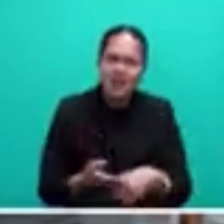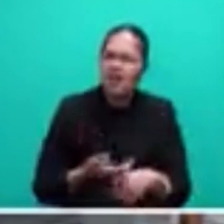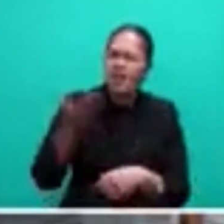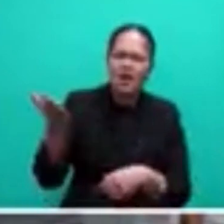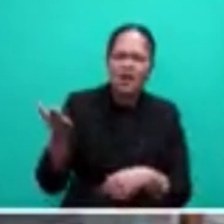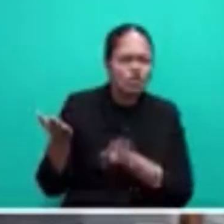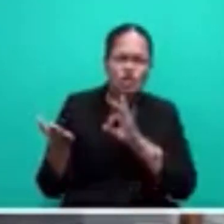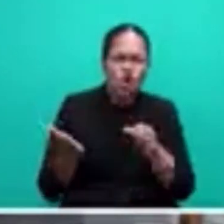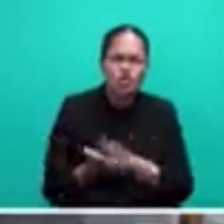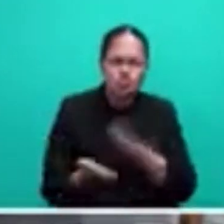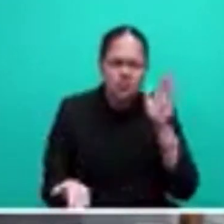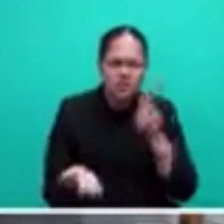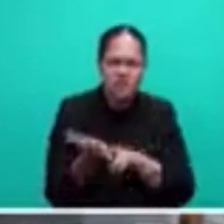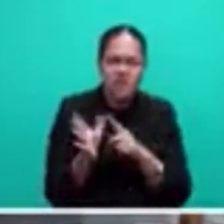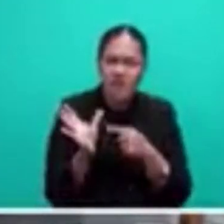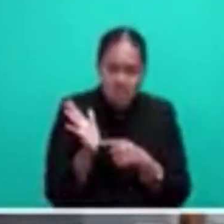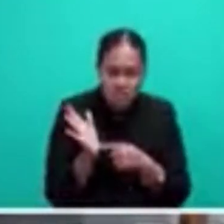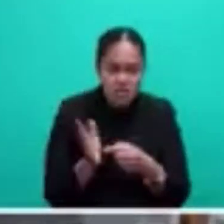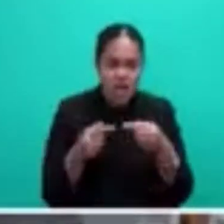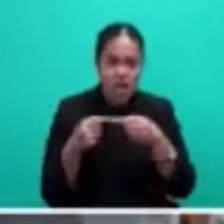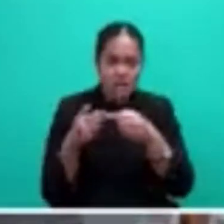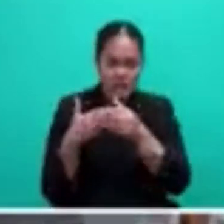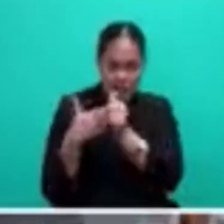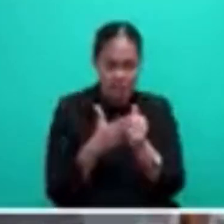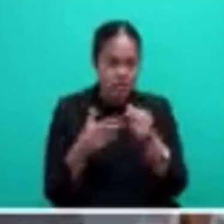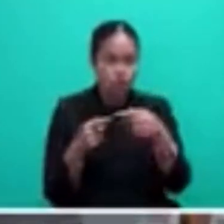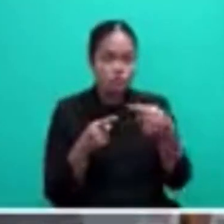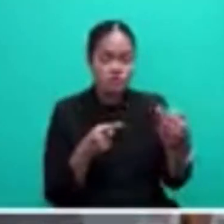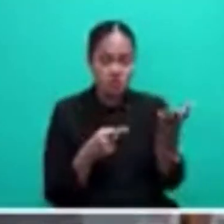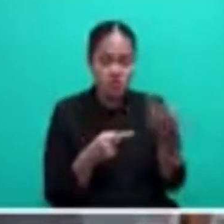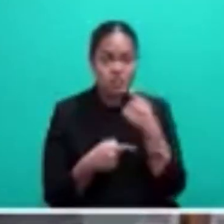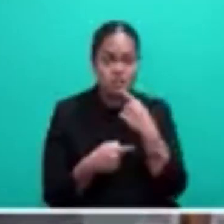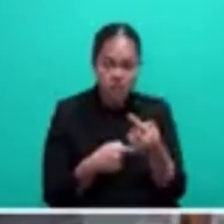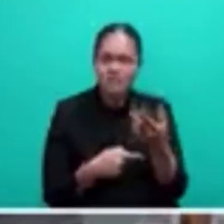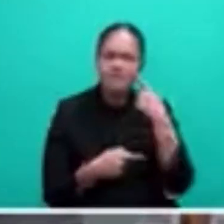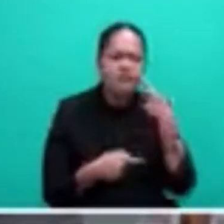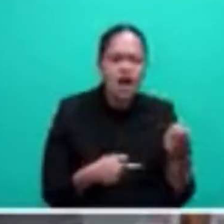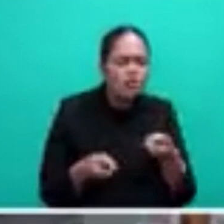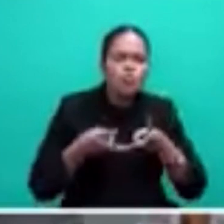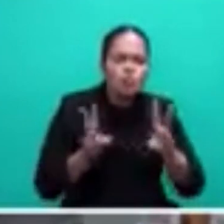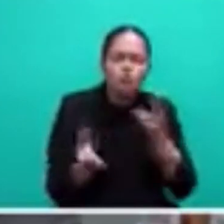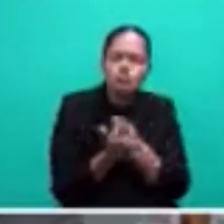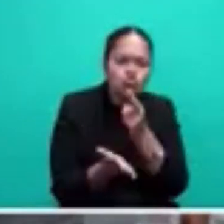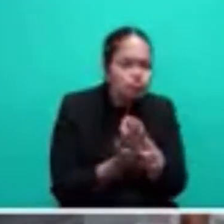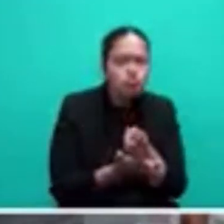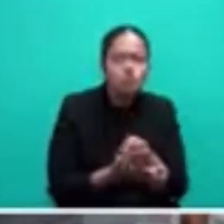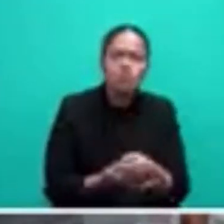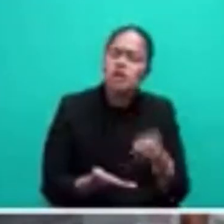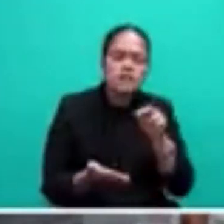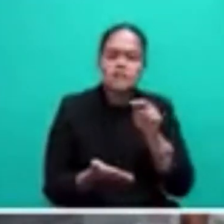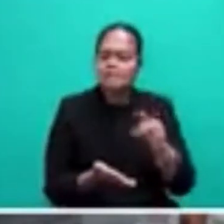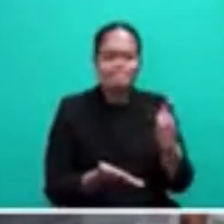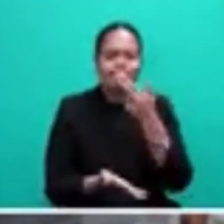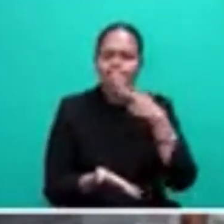the VAT. The Honourable Leader of Opposition says find alternatives to the Truth and Reconciliation Commission, and